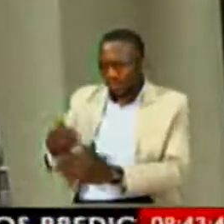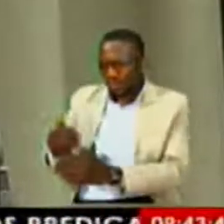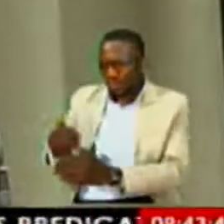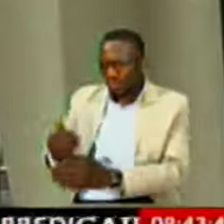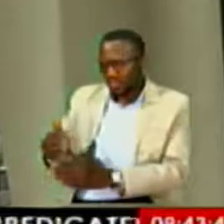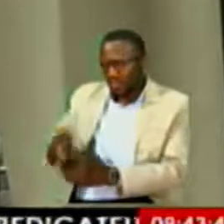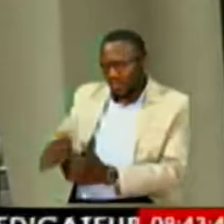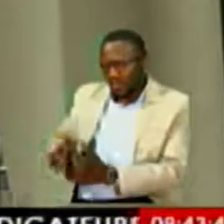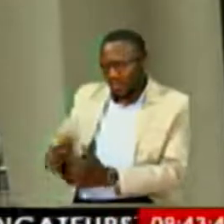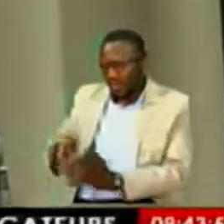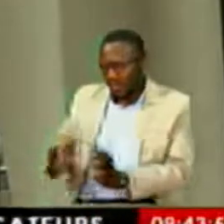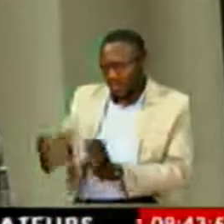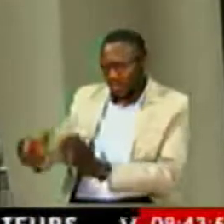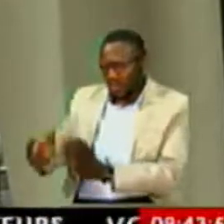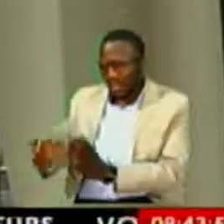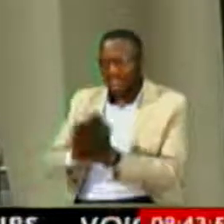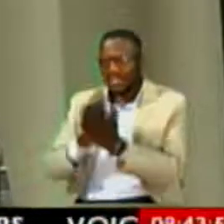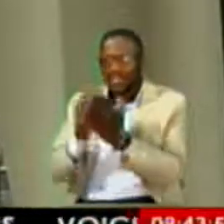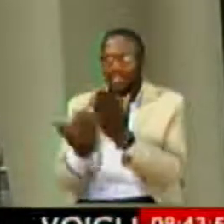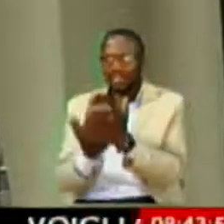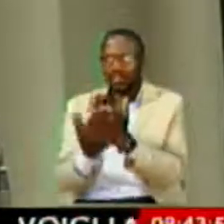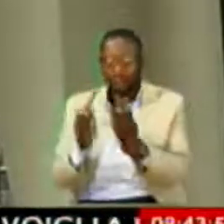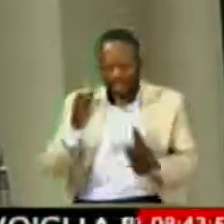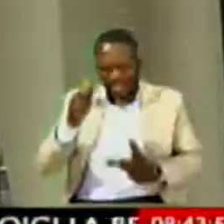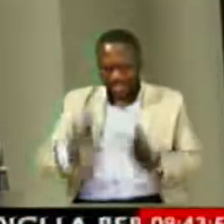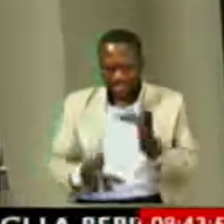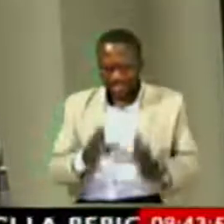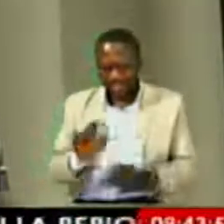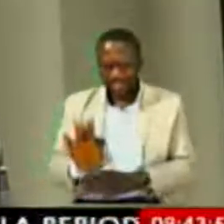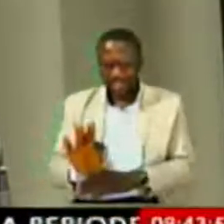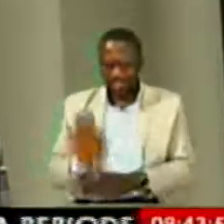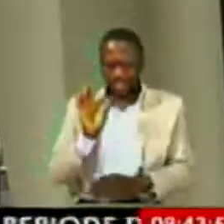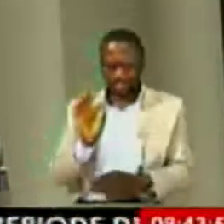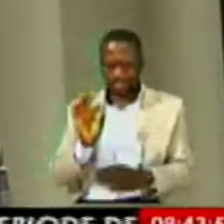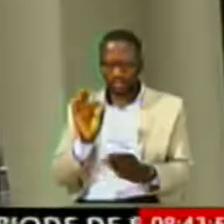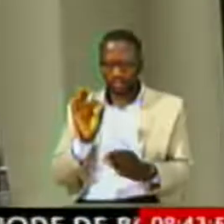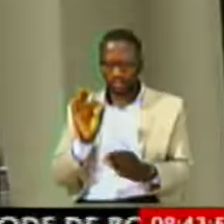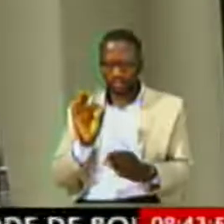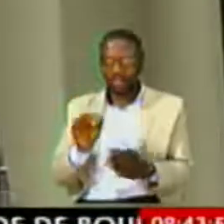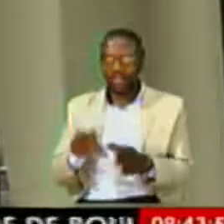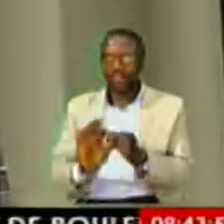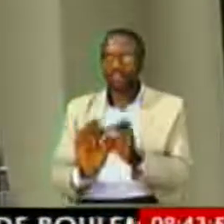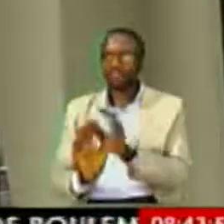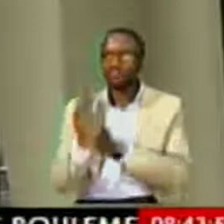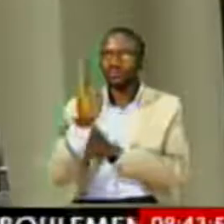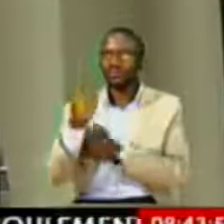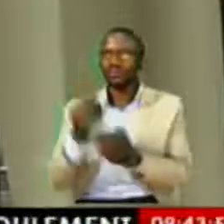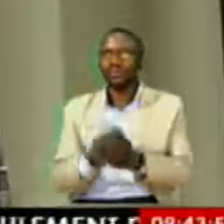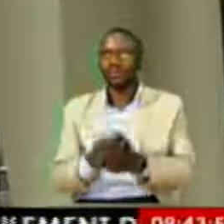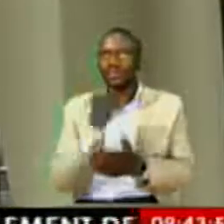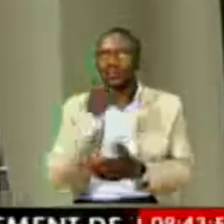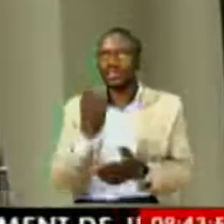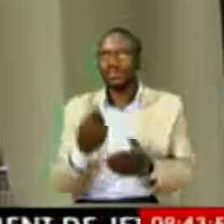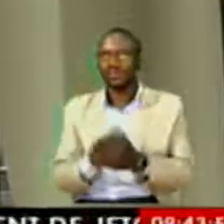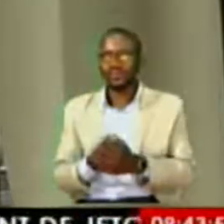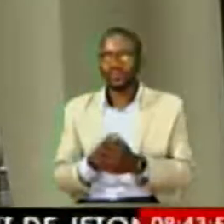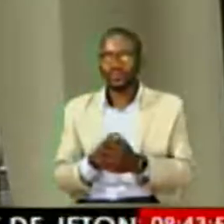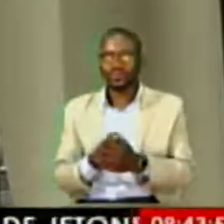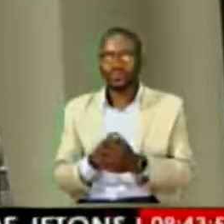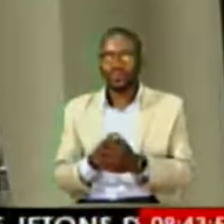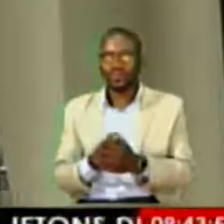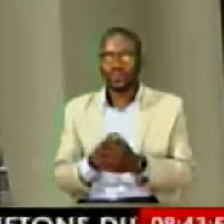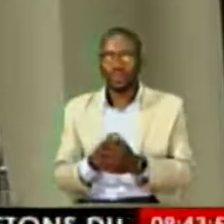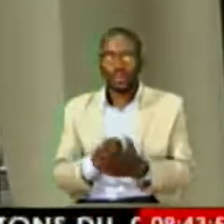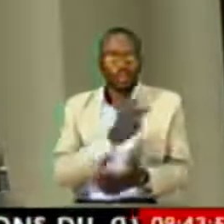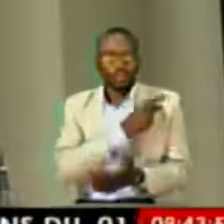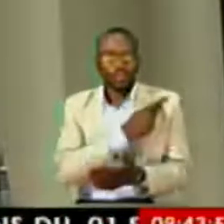according to the election of the grace of God. Paul croyait de tout cœur. Paul believed with all his heart that he was an elect